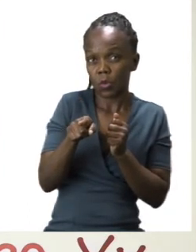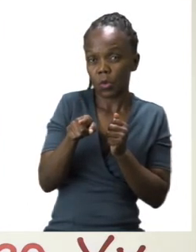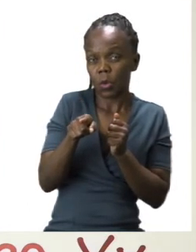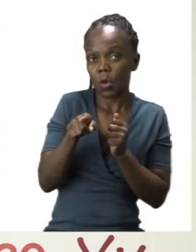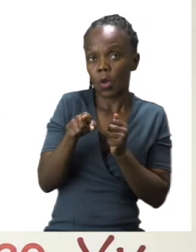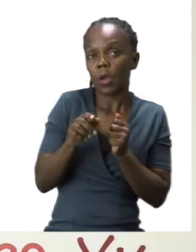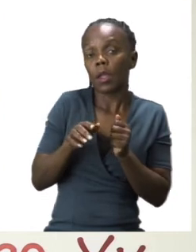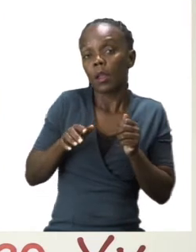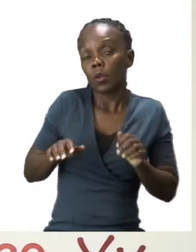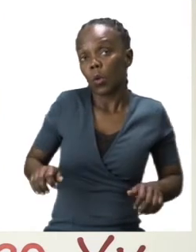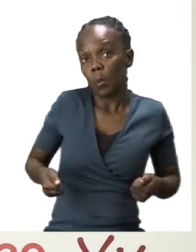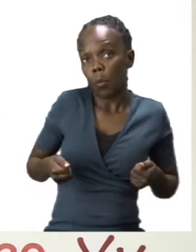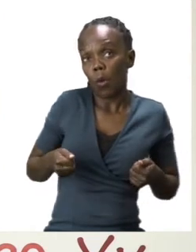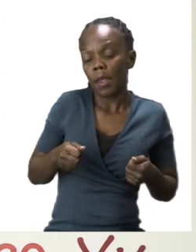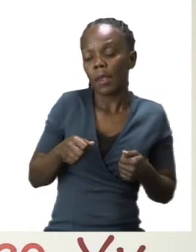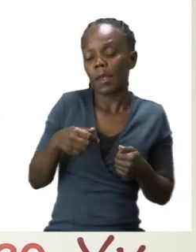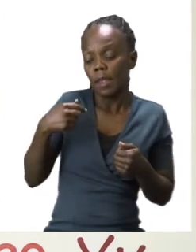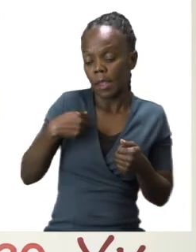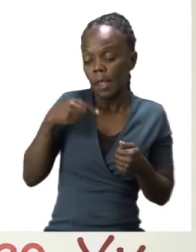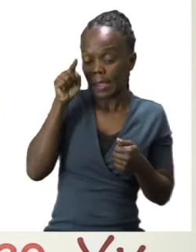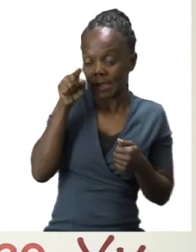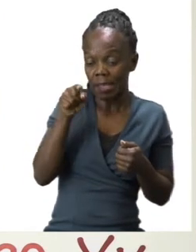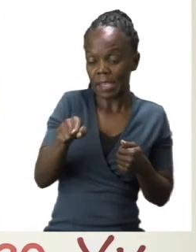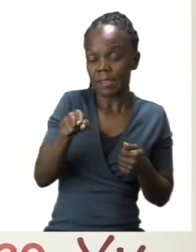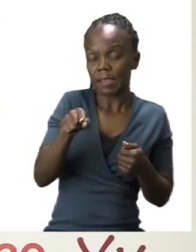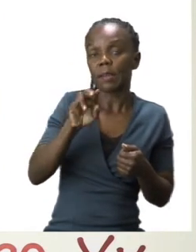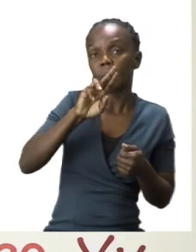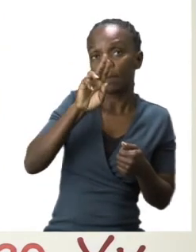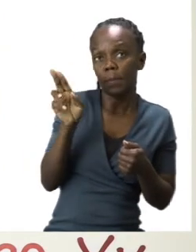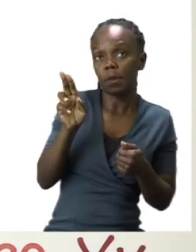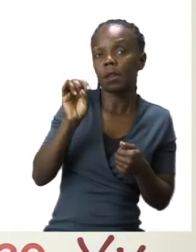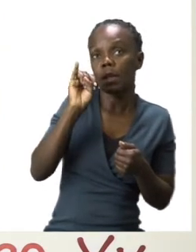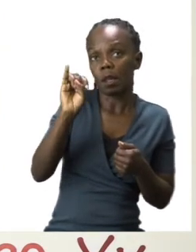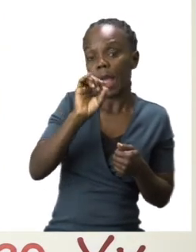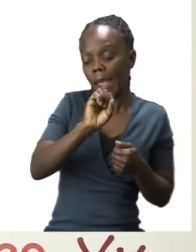boy, we say the bicycle is his,